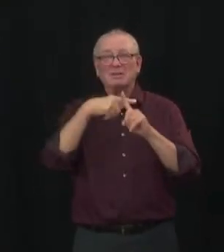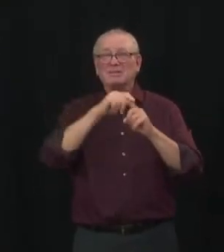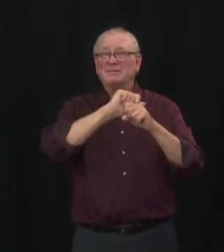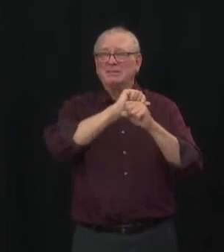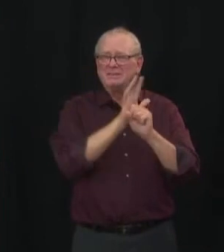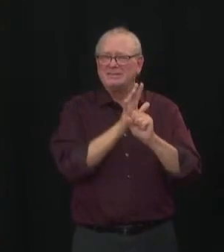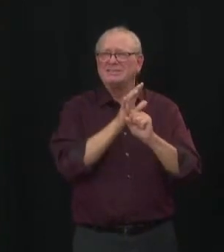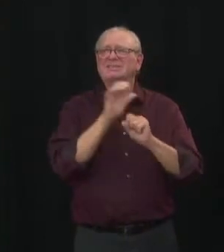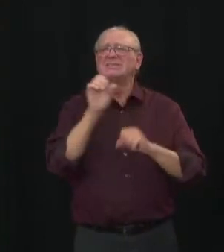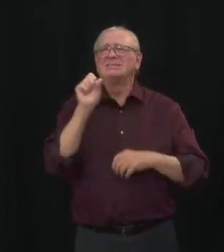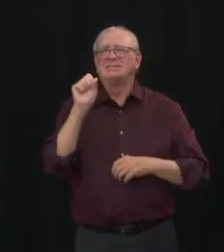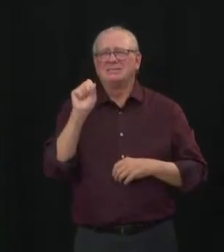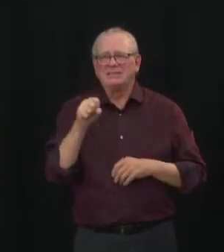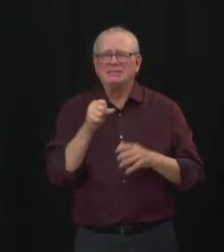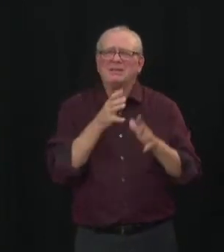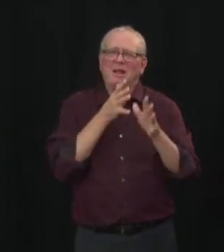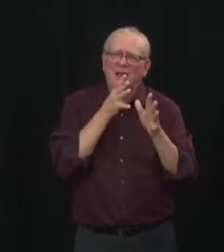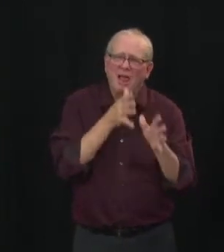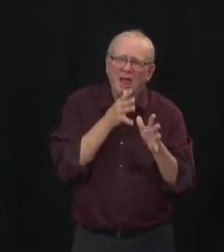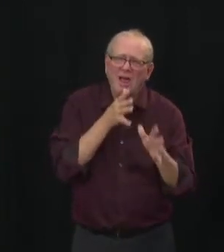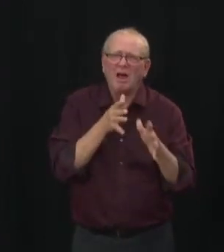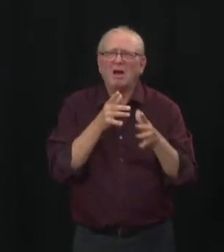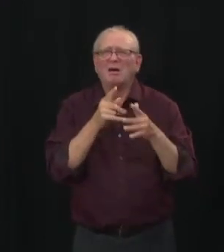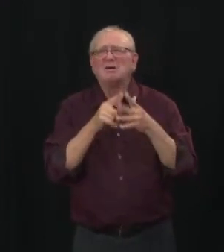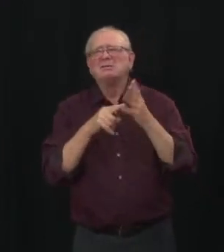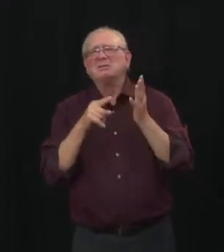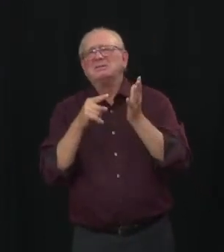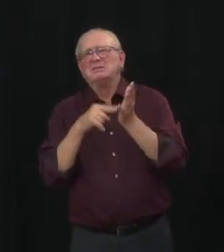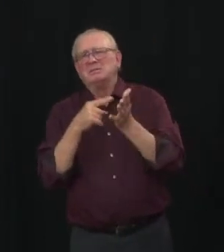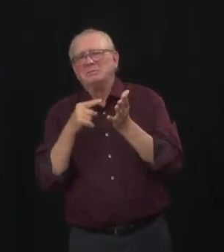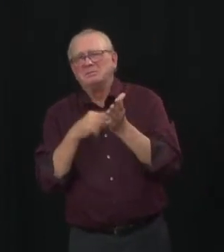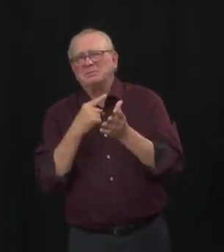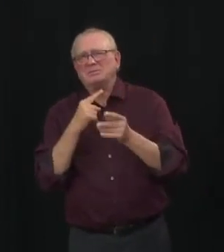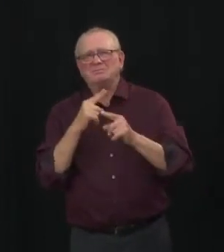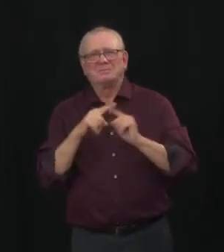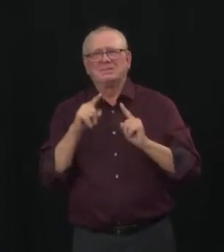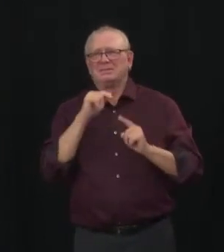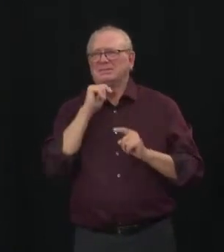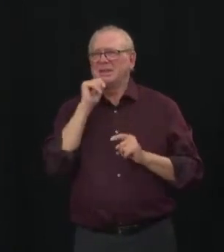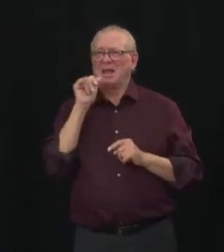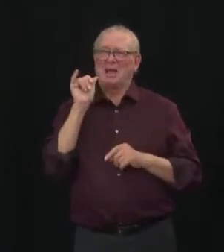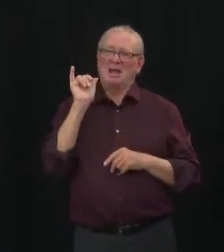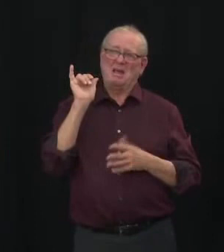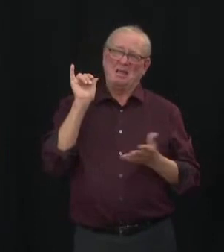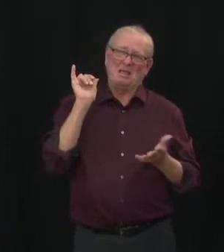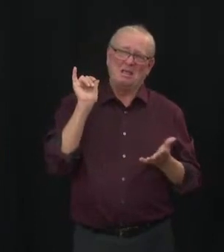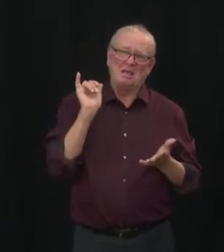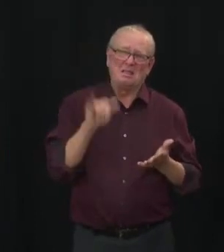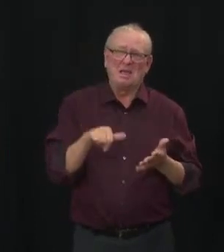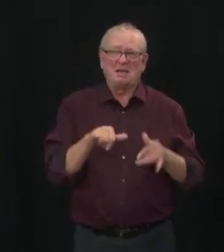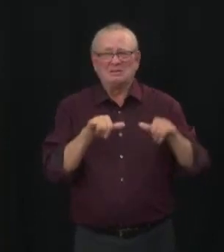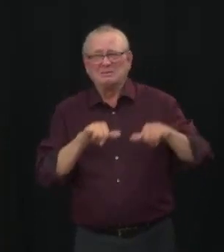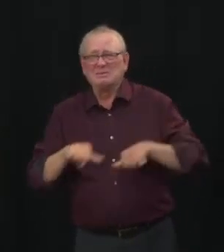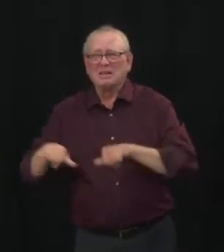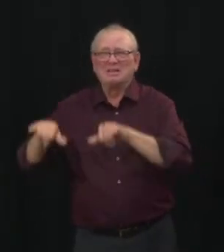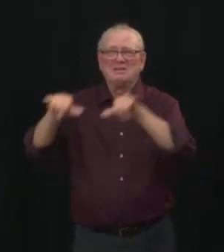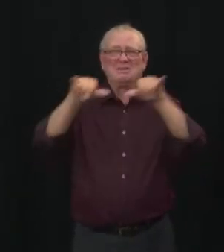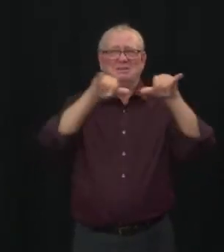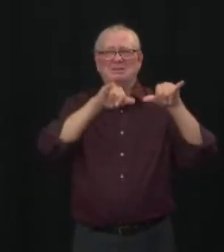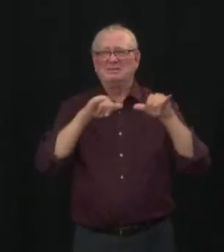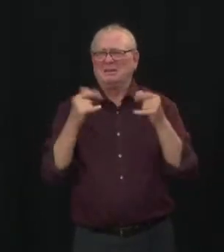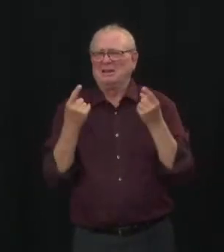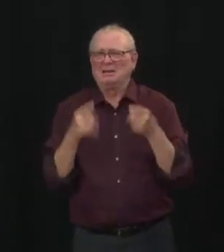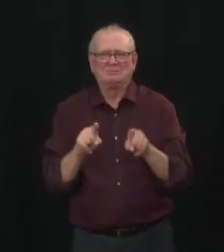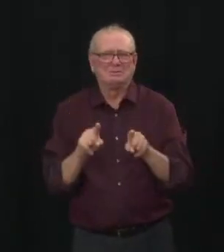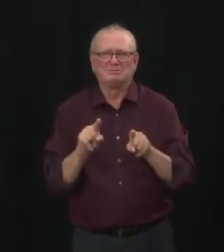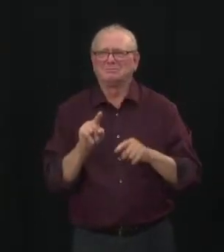symptoms of nausea, vomiting. It's not the most common symptom. Usually people will have symptoms more kind